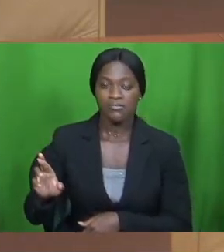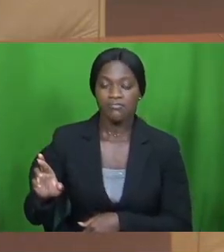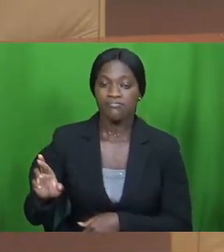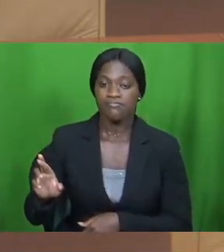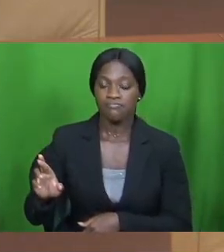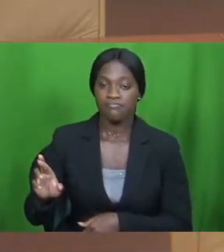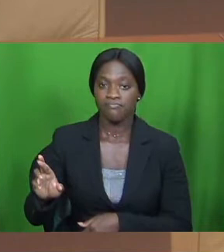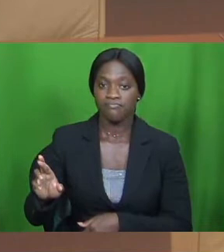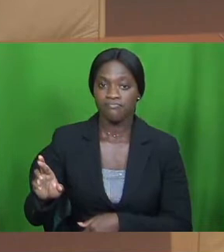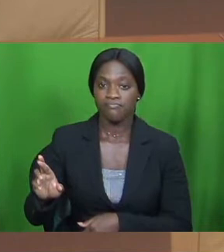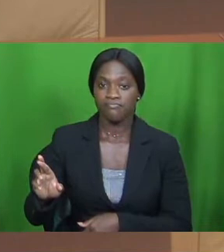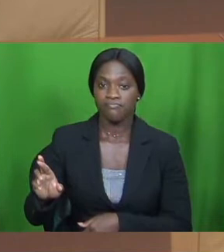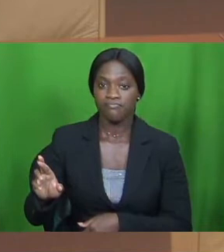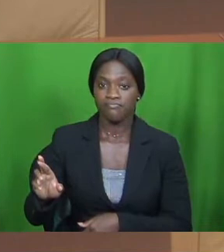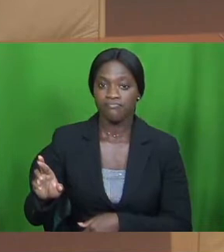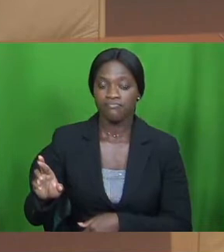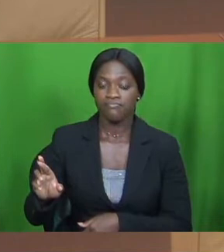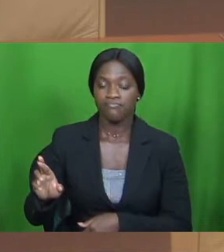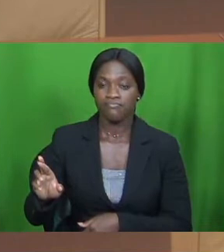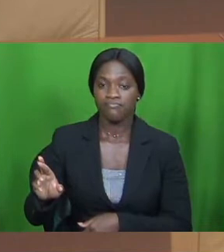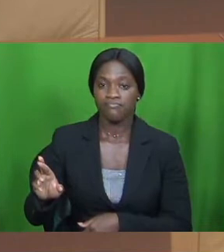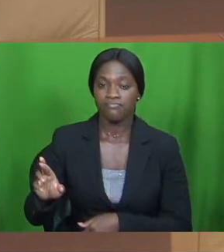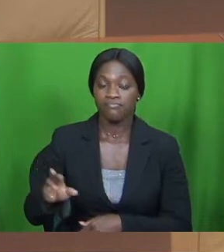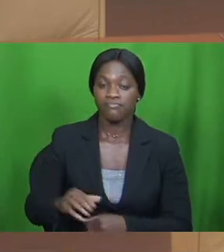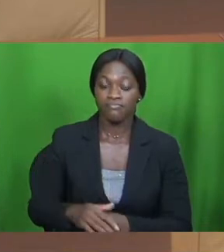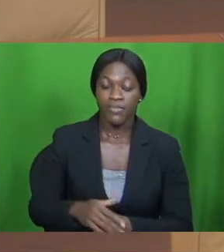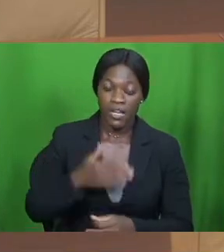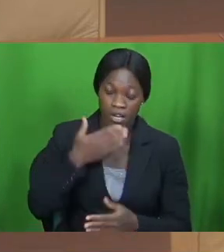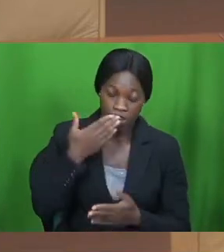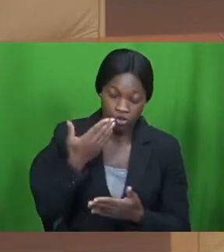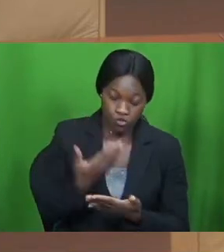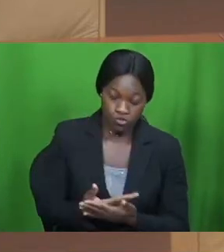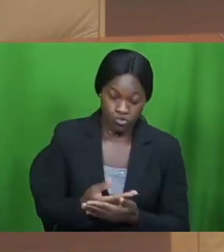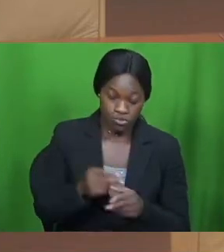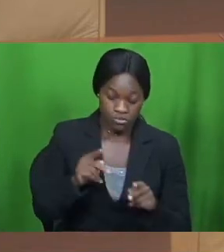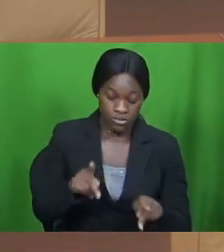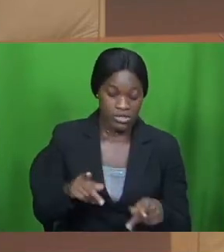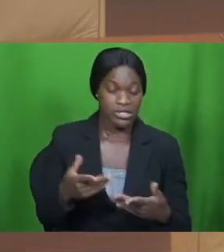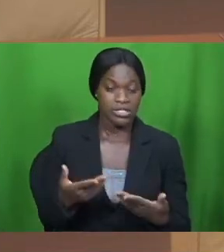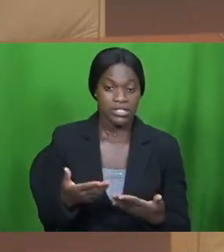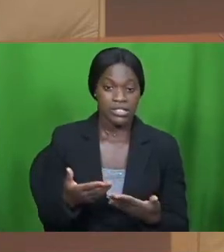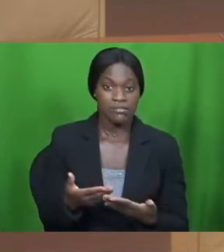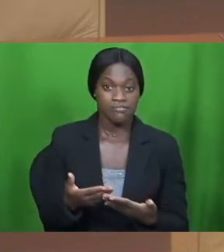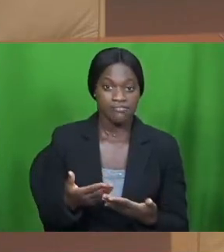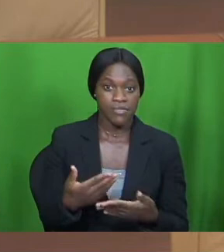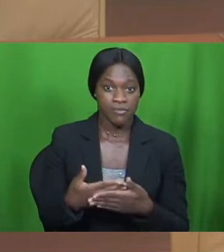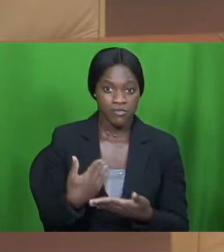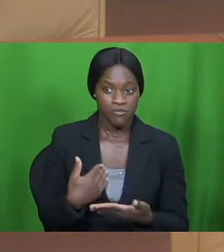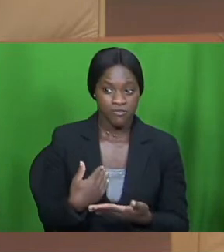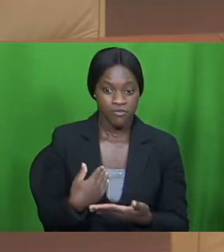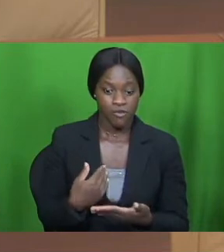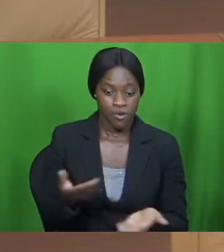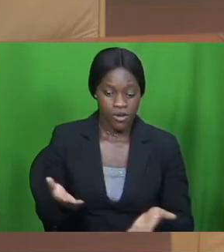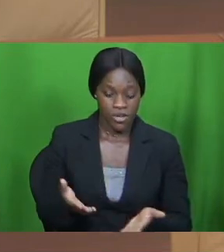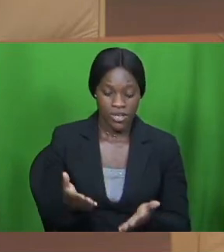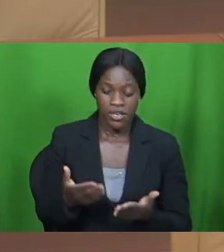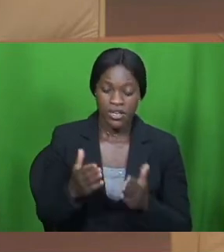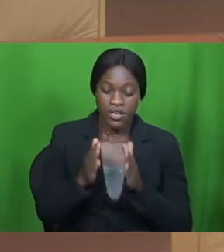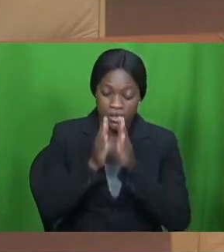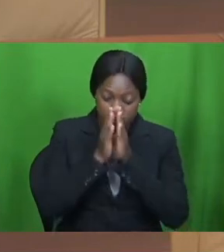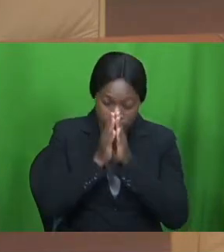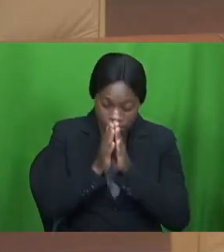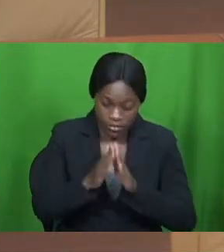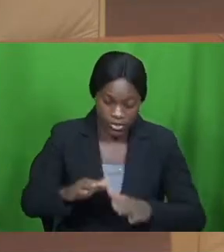our late gallant member of this House, a peaceful and